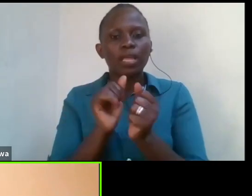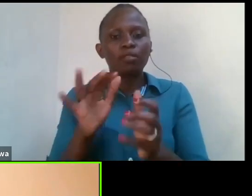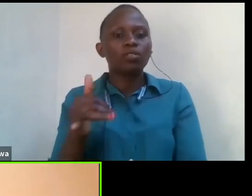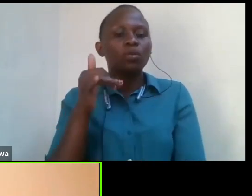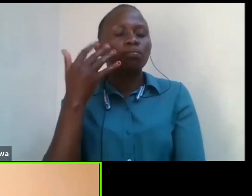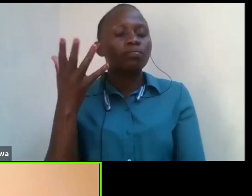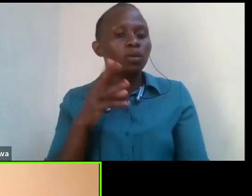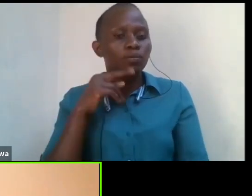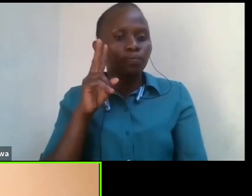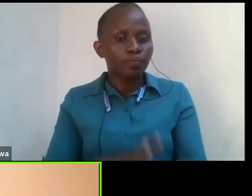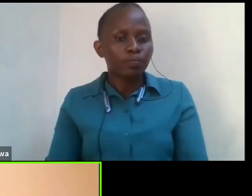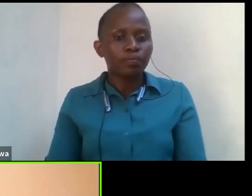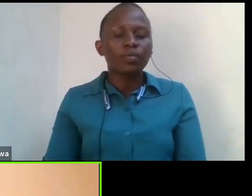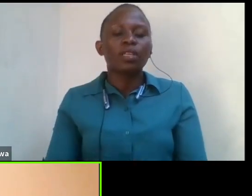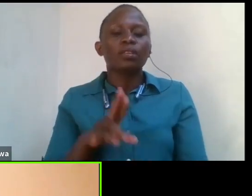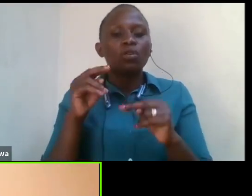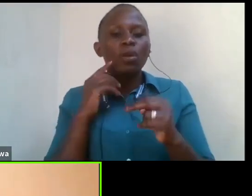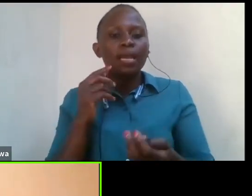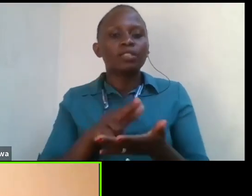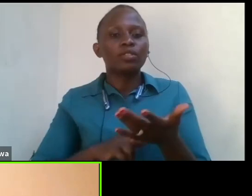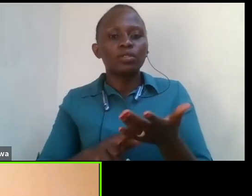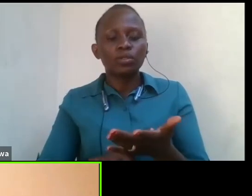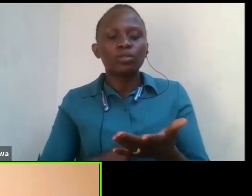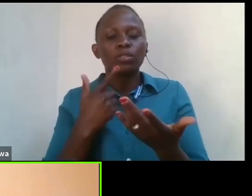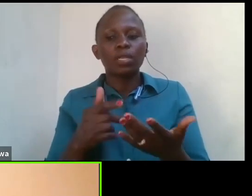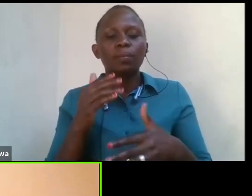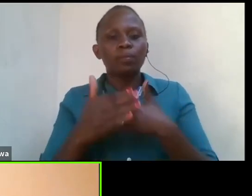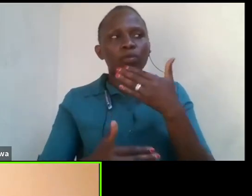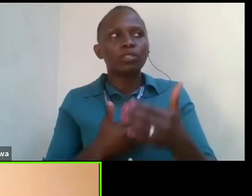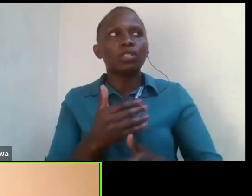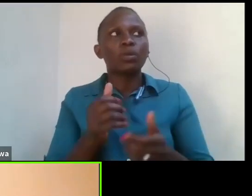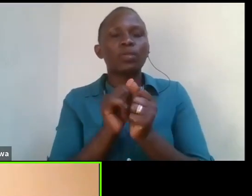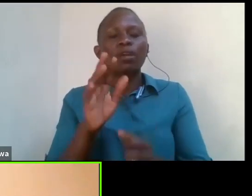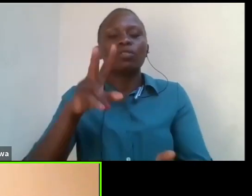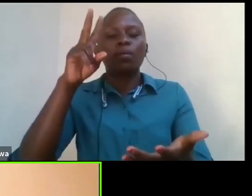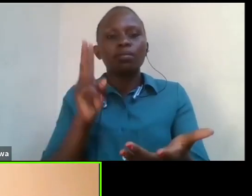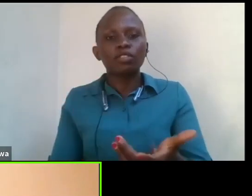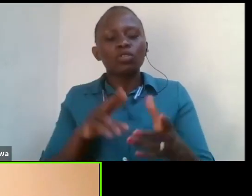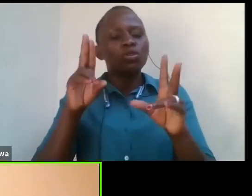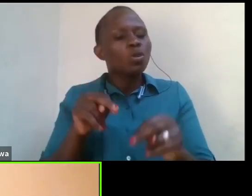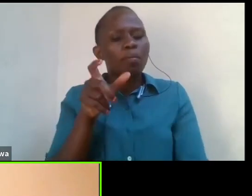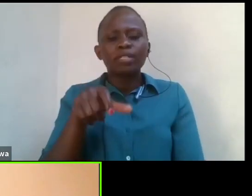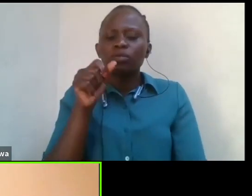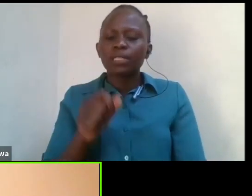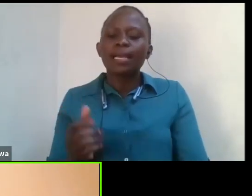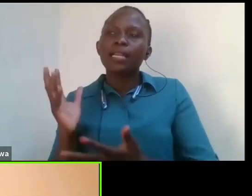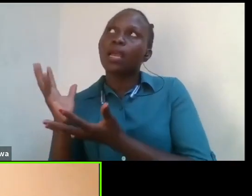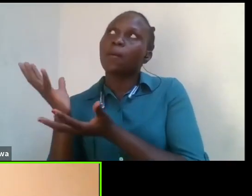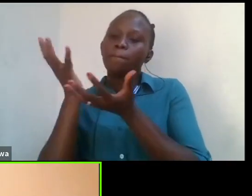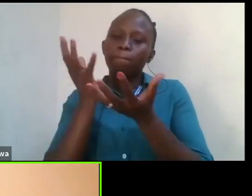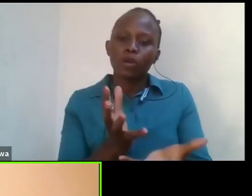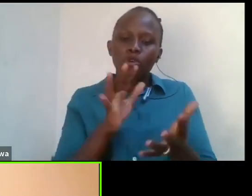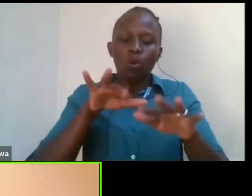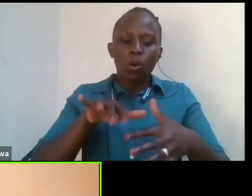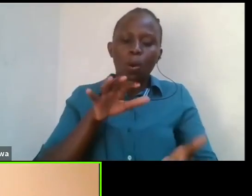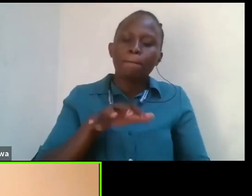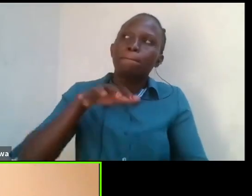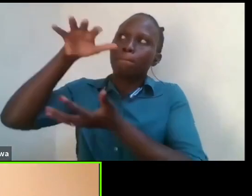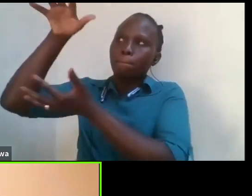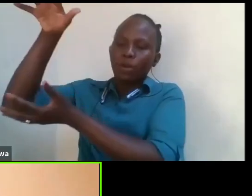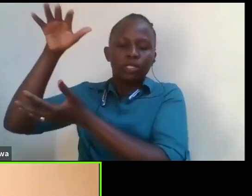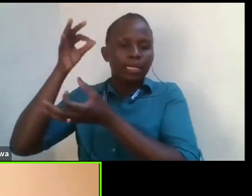one can decide to use this process that you've patented without your permission. No one can even import or even export this kind of products